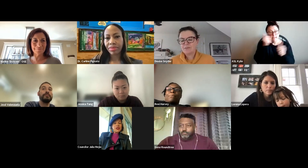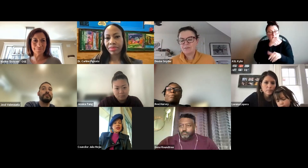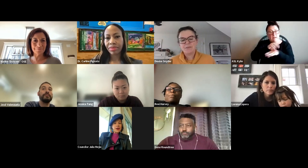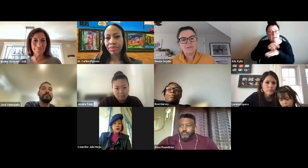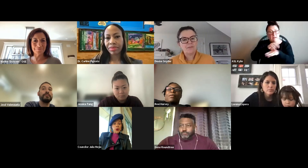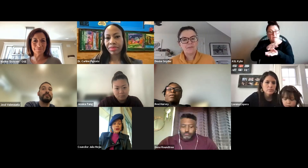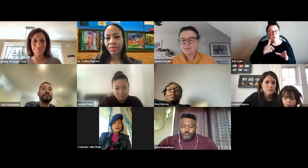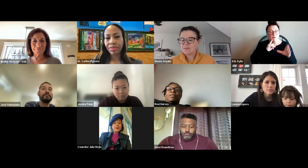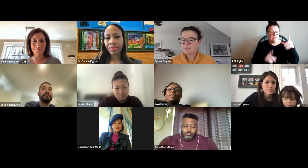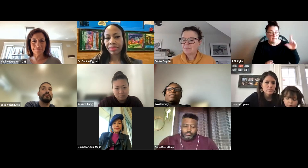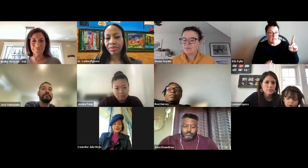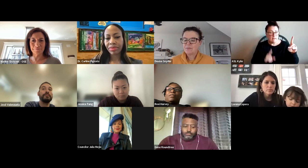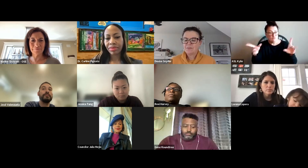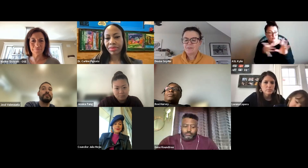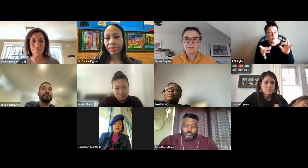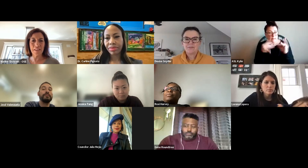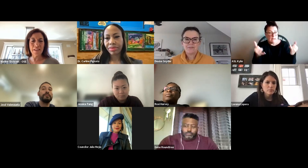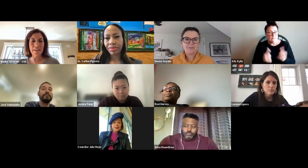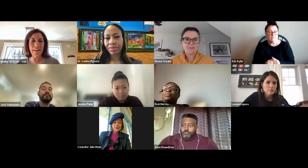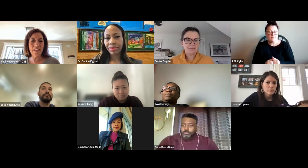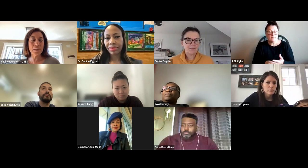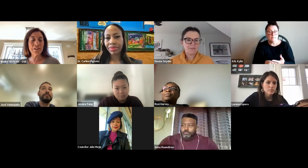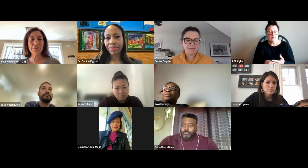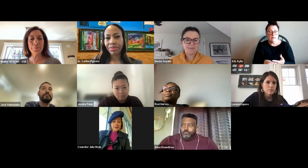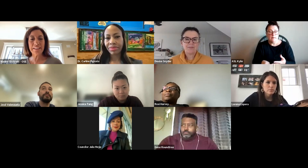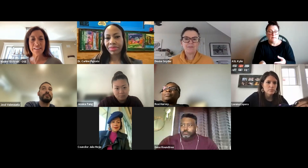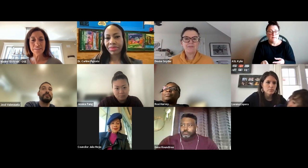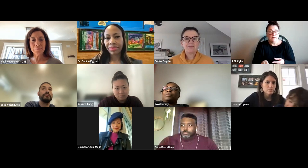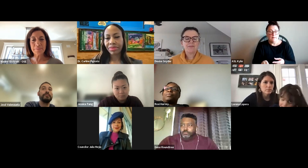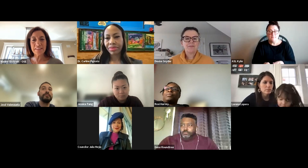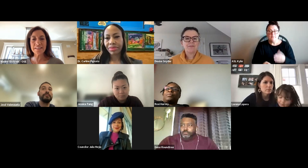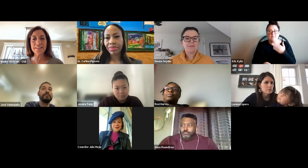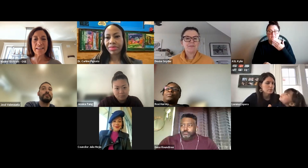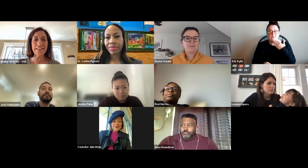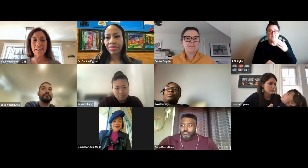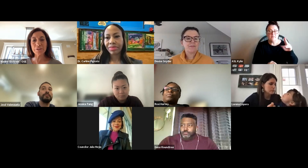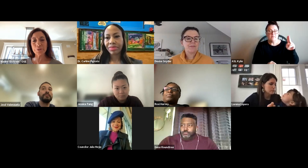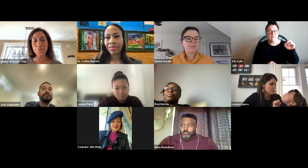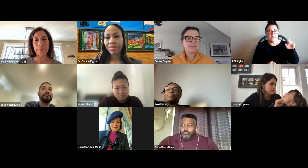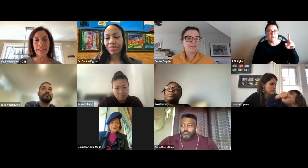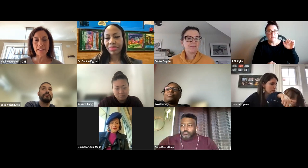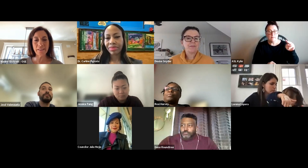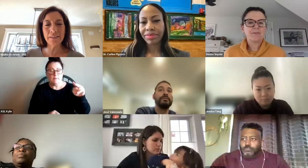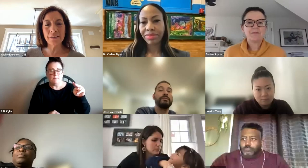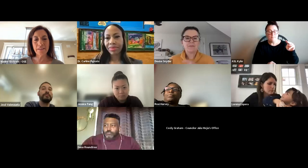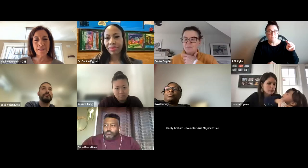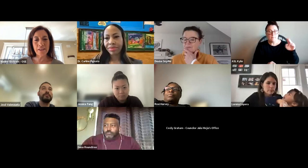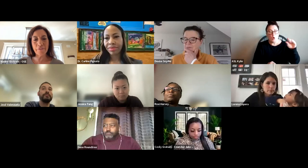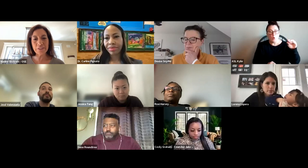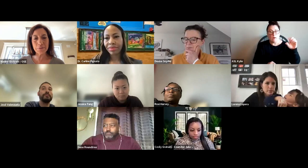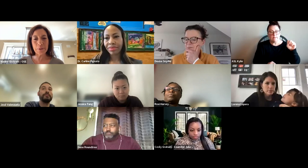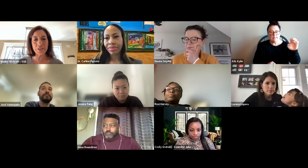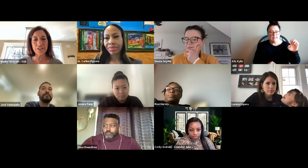Special Education, to say a few words. Thank you, Councillor Mejia. This is Nadine Ekstrom speaking.